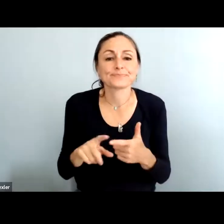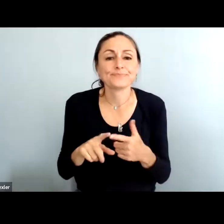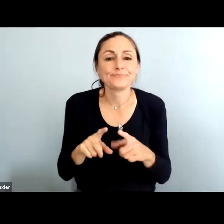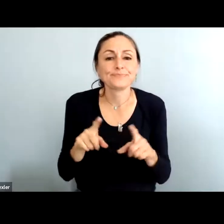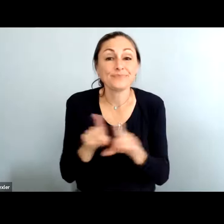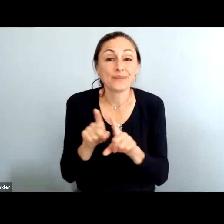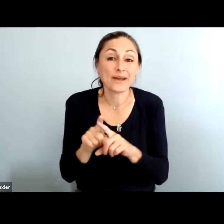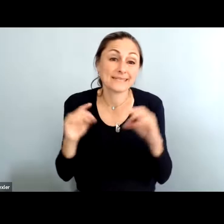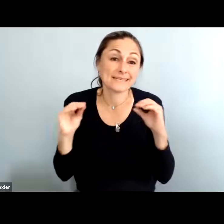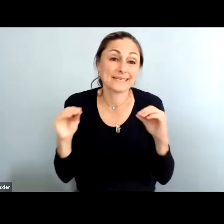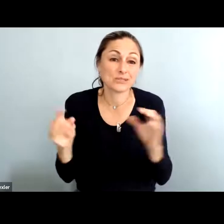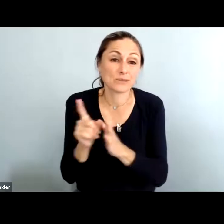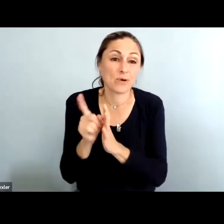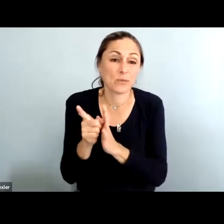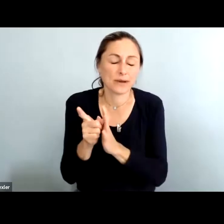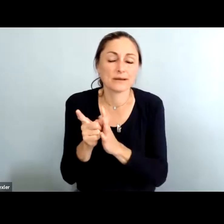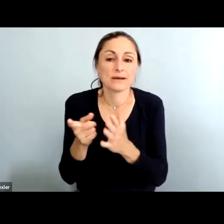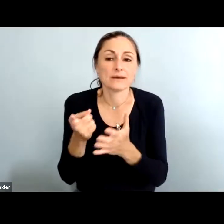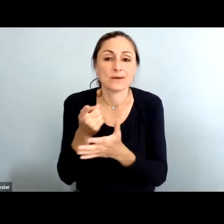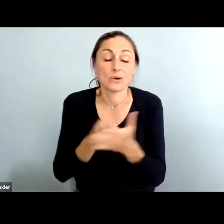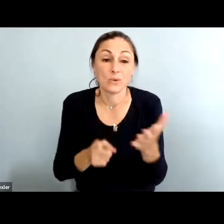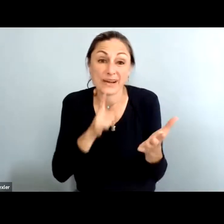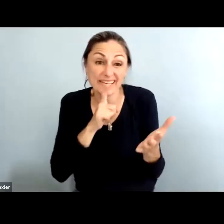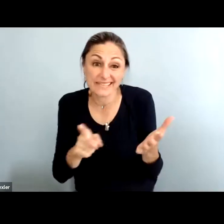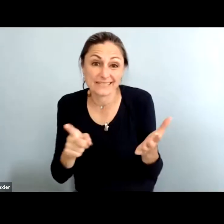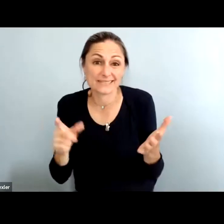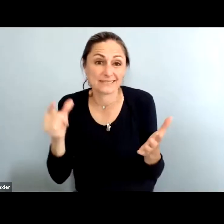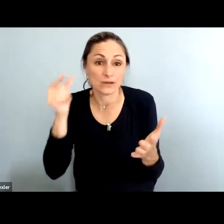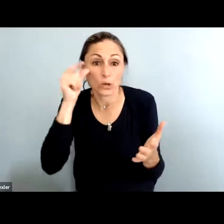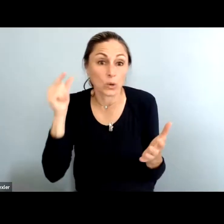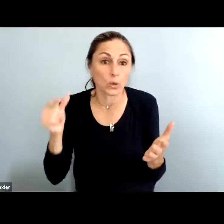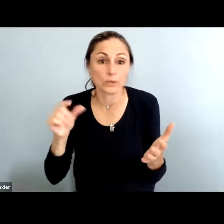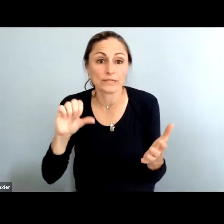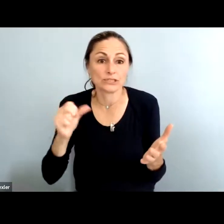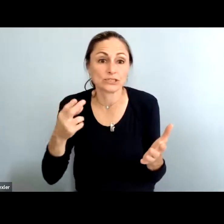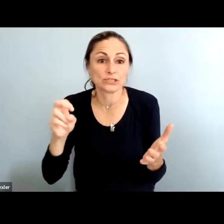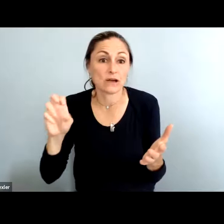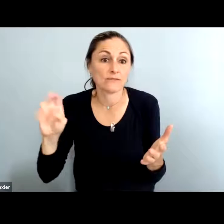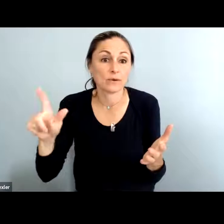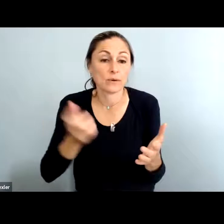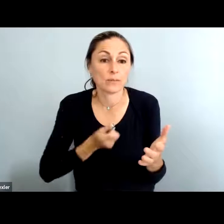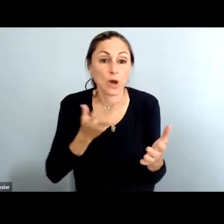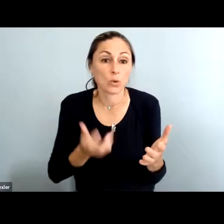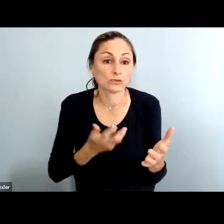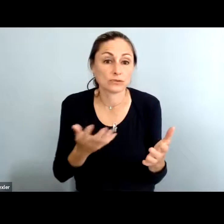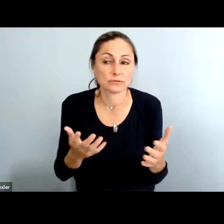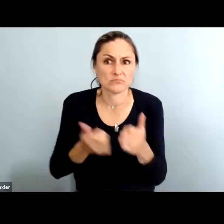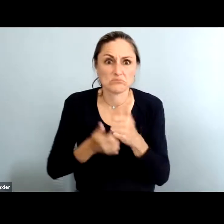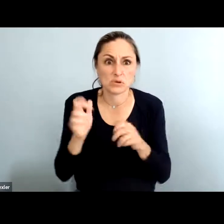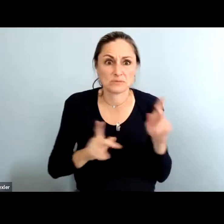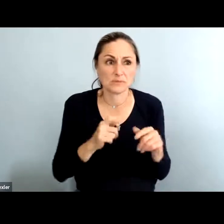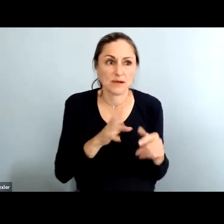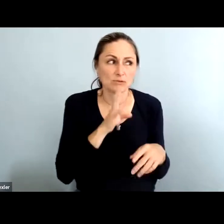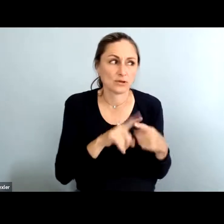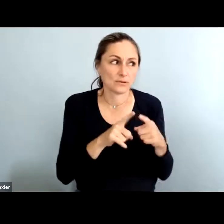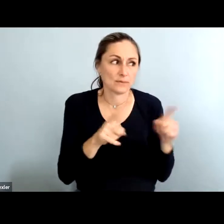a teaching moment on what is golden shovel poetry, because most of the people that I have talked to about it had